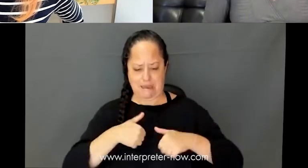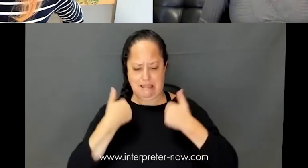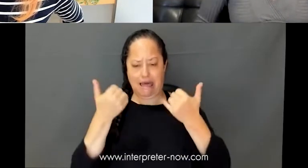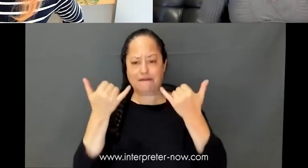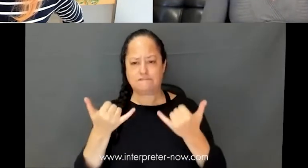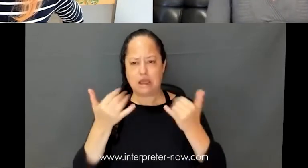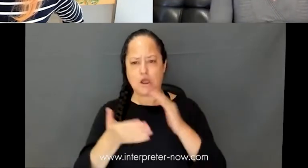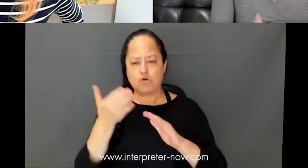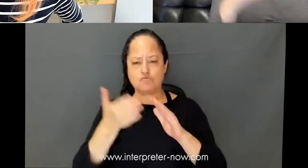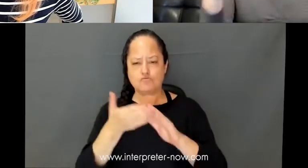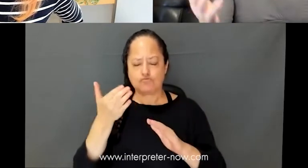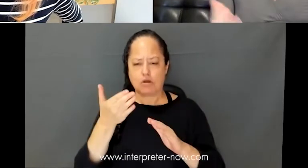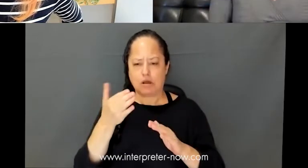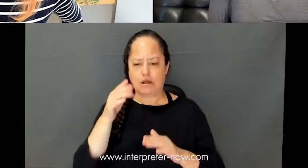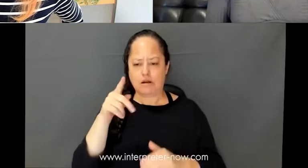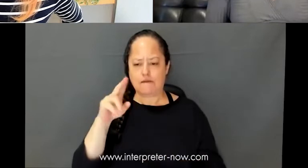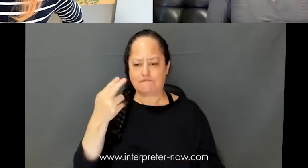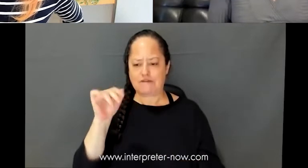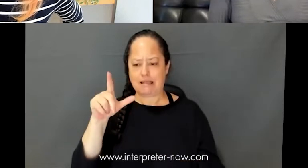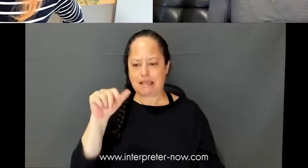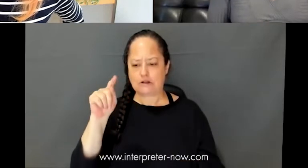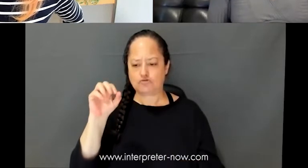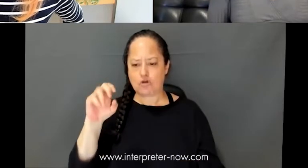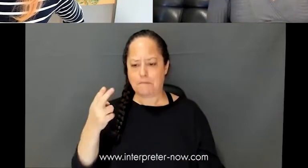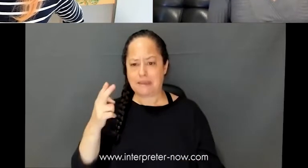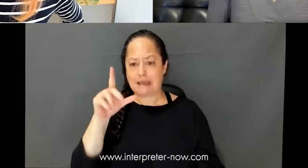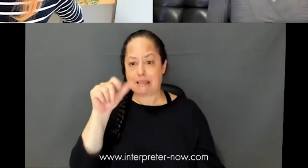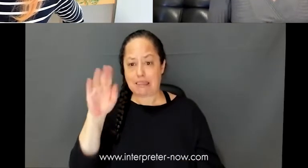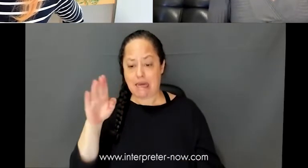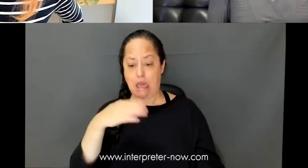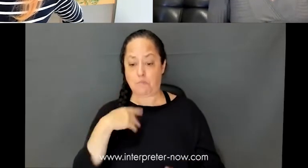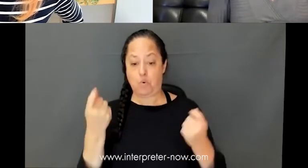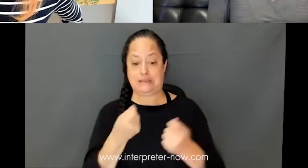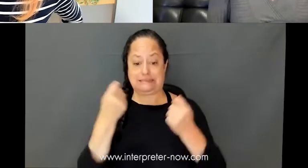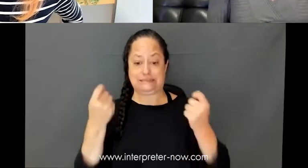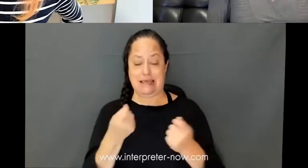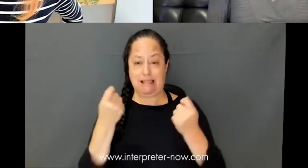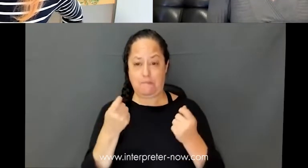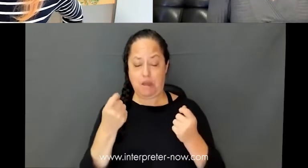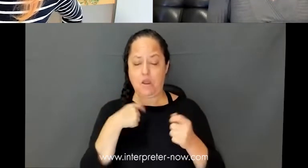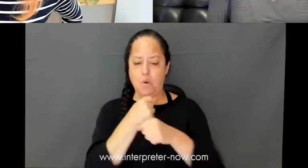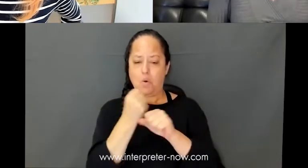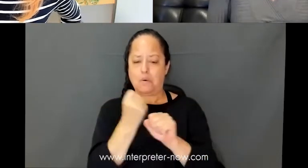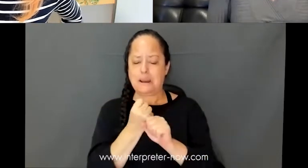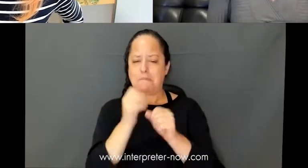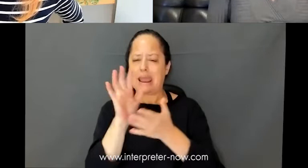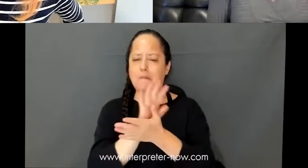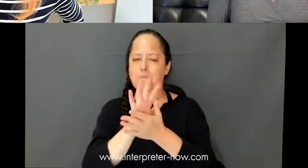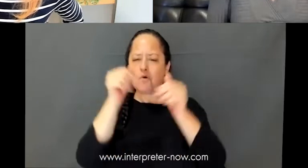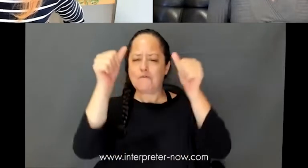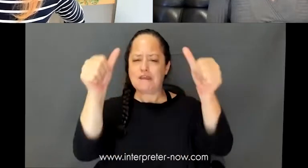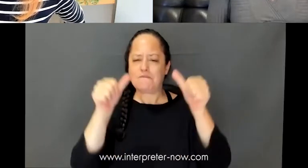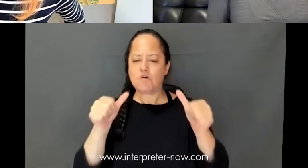run a philanthropic lab. And one of the ways we celebrate our accomplishments is we make movie posters for each of our